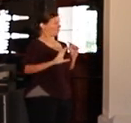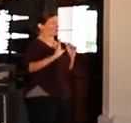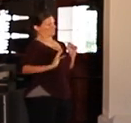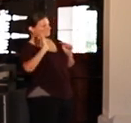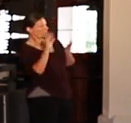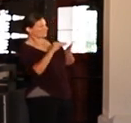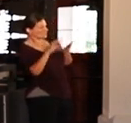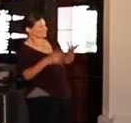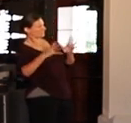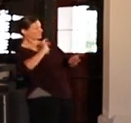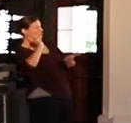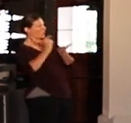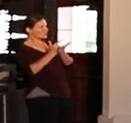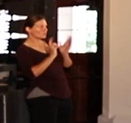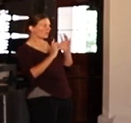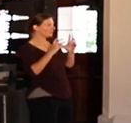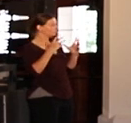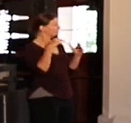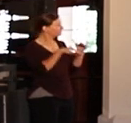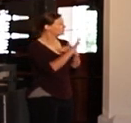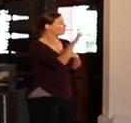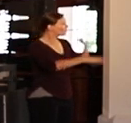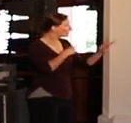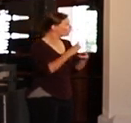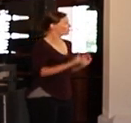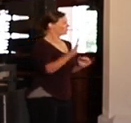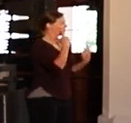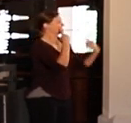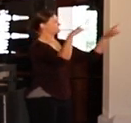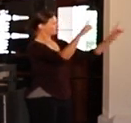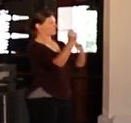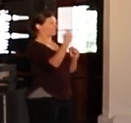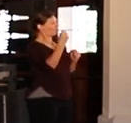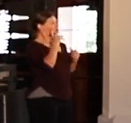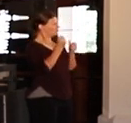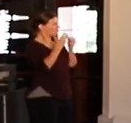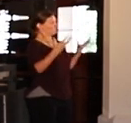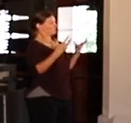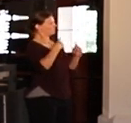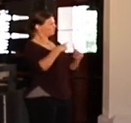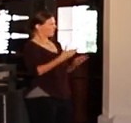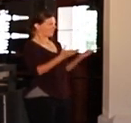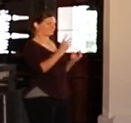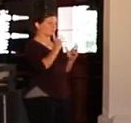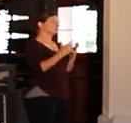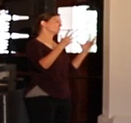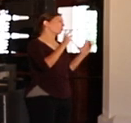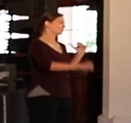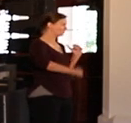done after they've journeyed on beyond Agnes Scott. So it's that tremendous pride. And